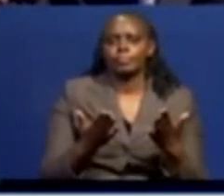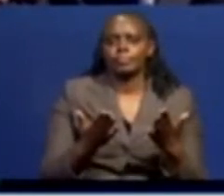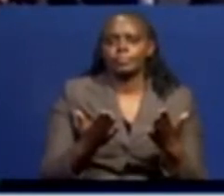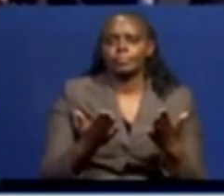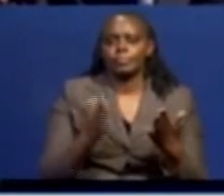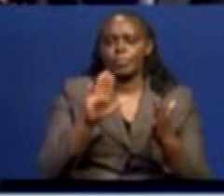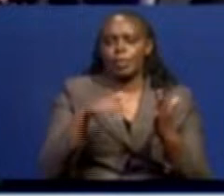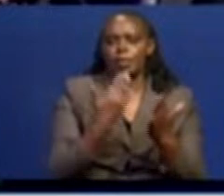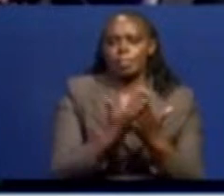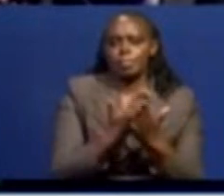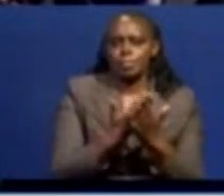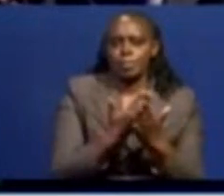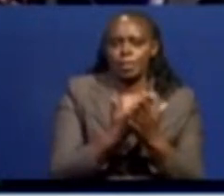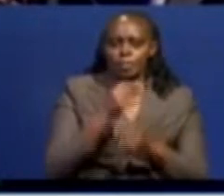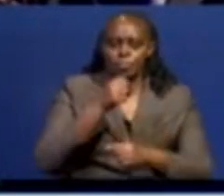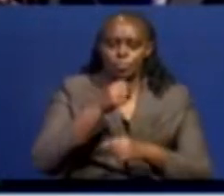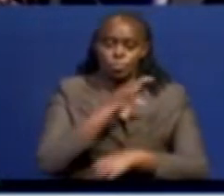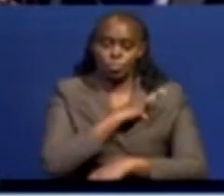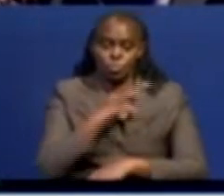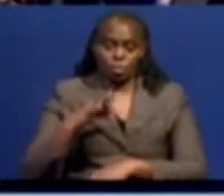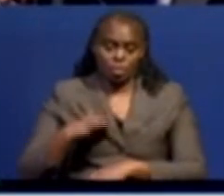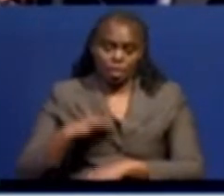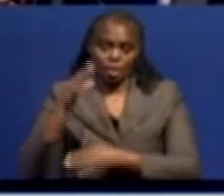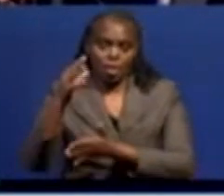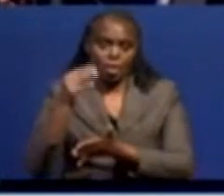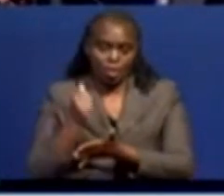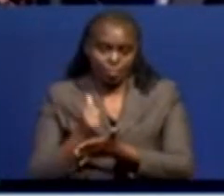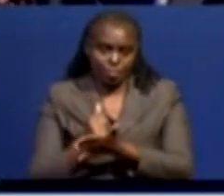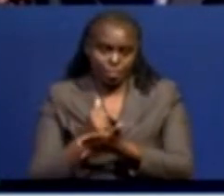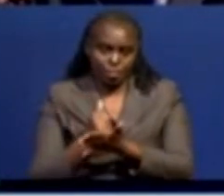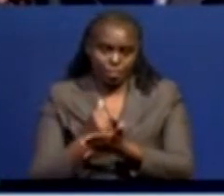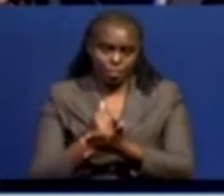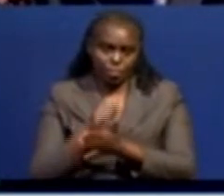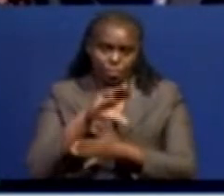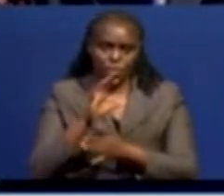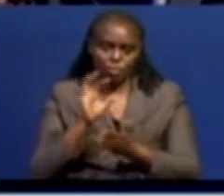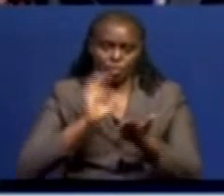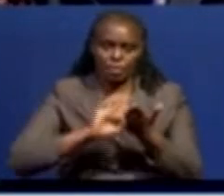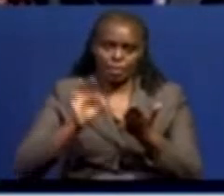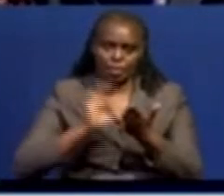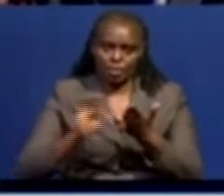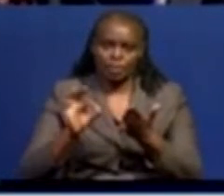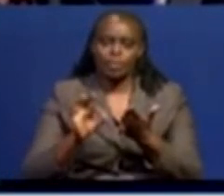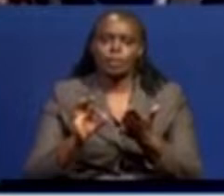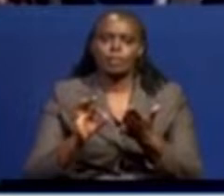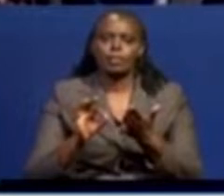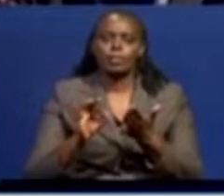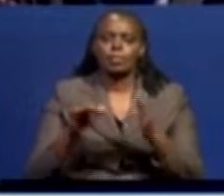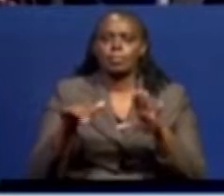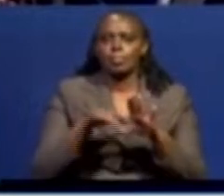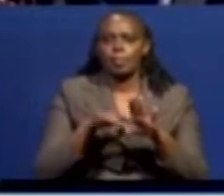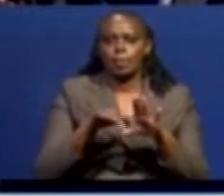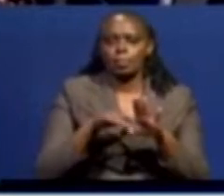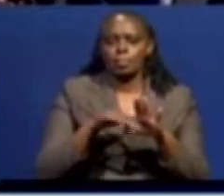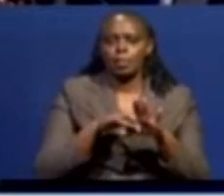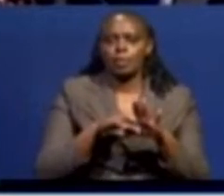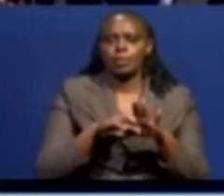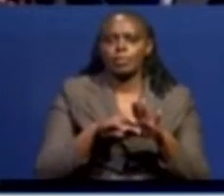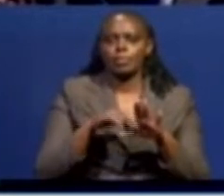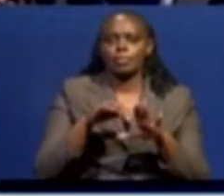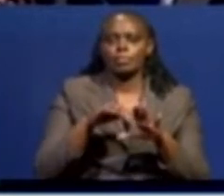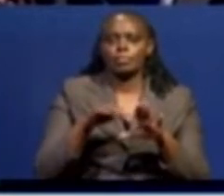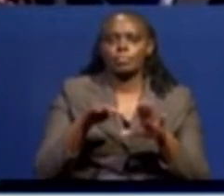therefore applicable to employees appointed to positions of the county secretary, members